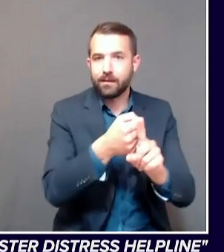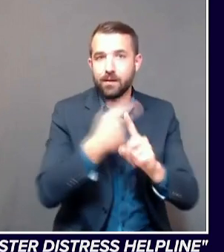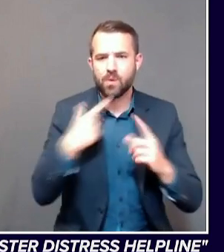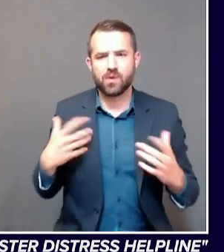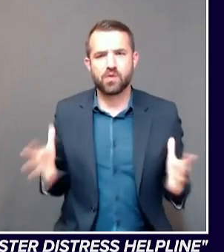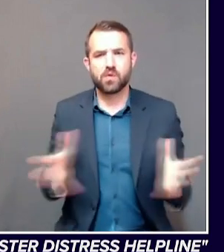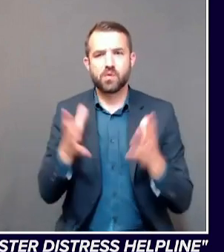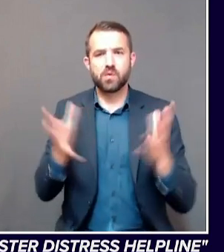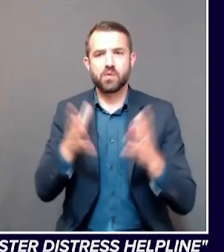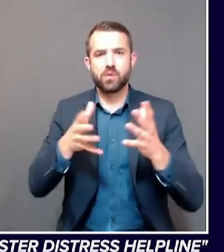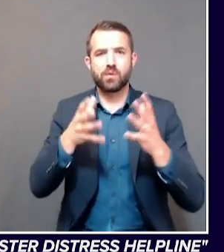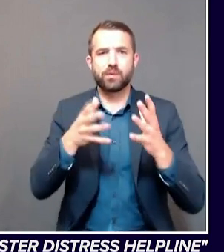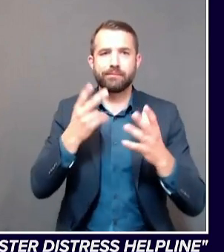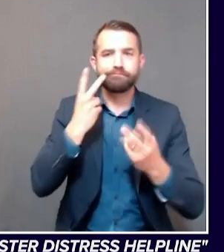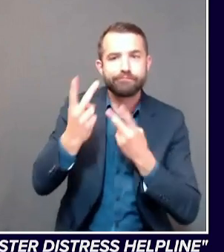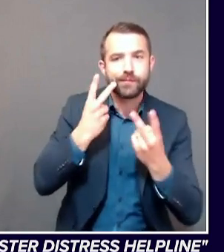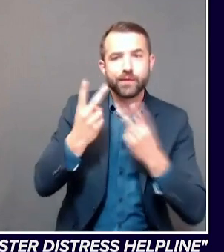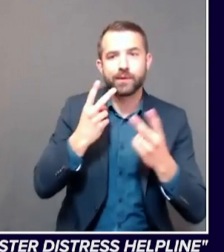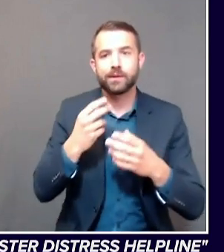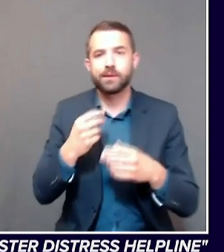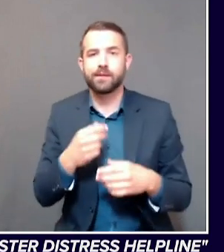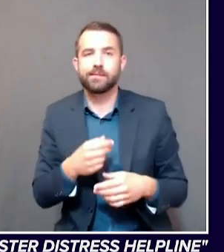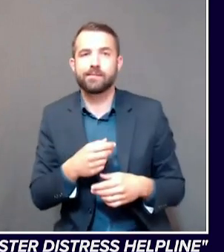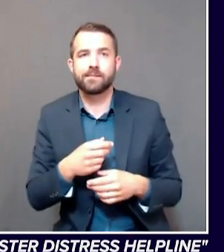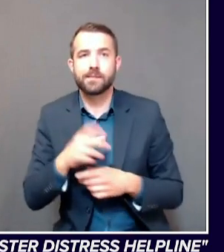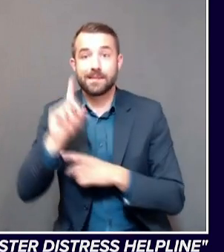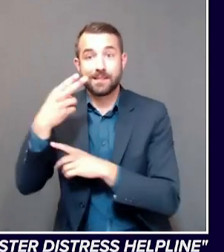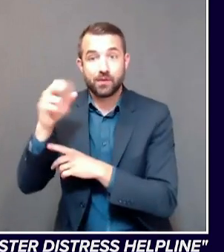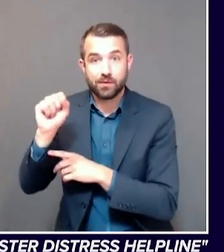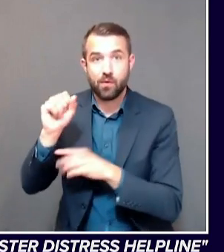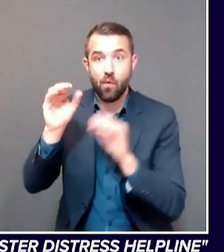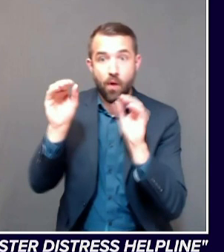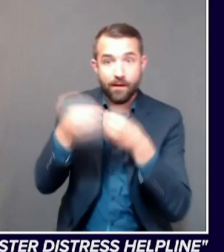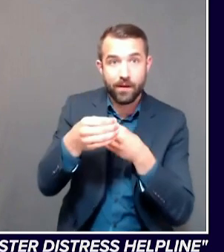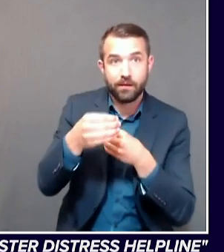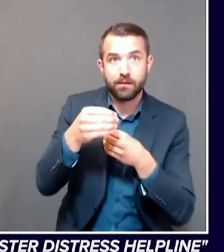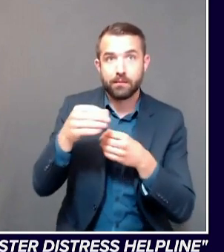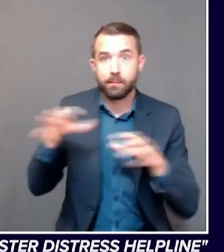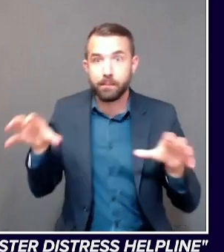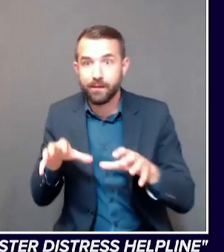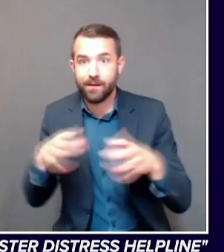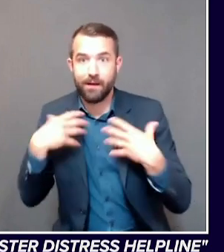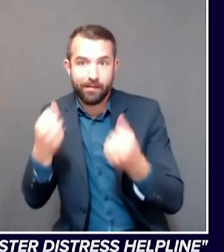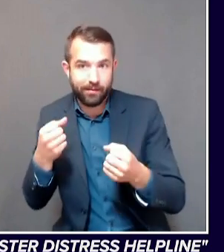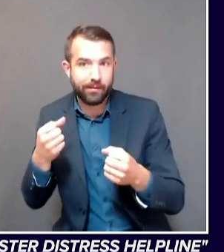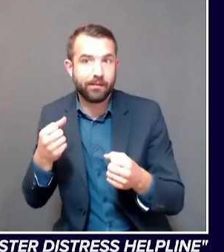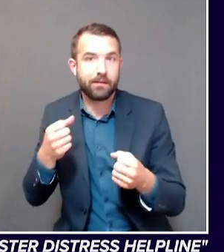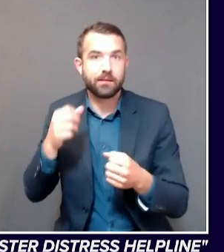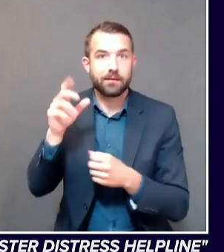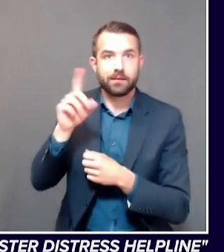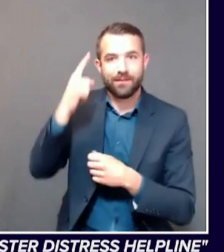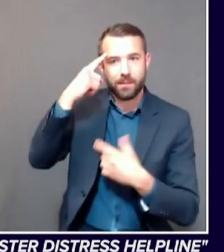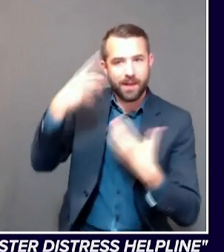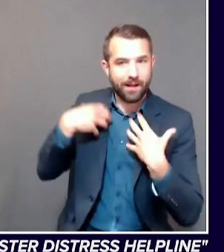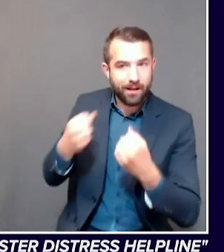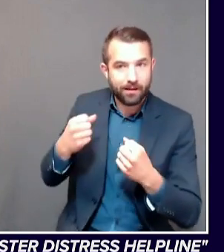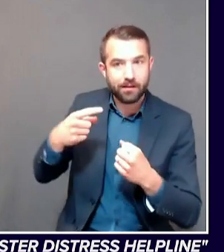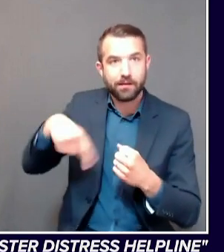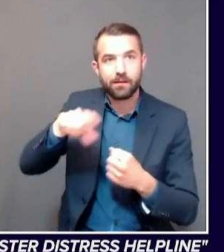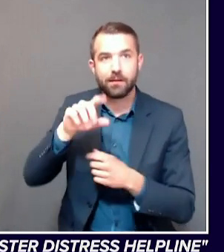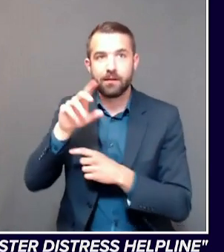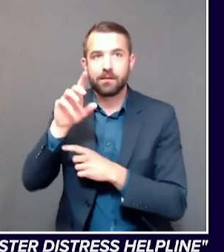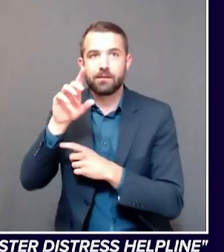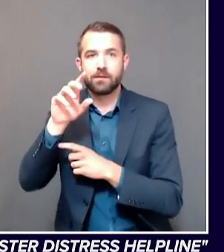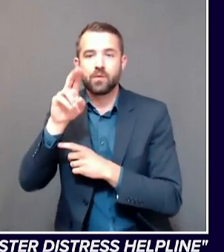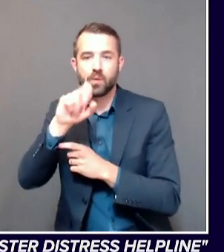Human Services Office of Behavioral Health for mental health and substance use disorder information and resources available during the